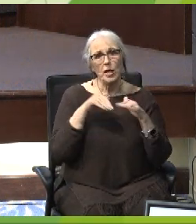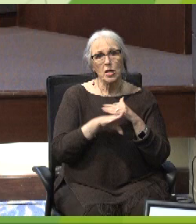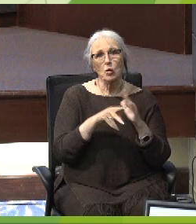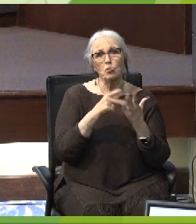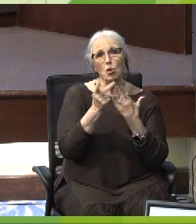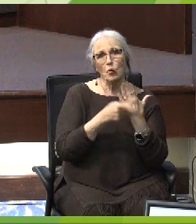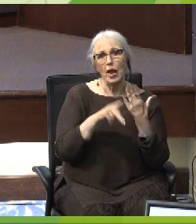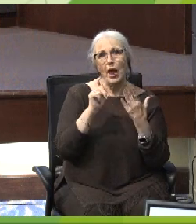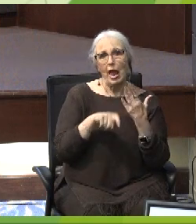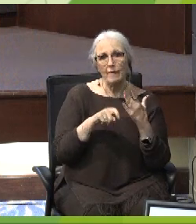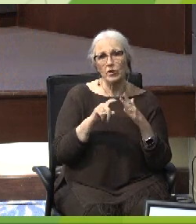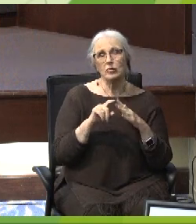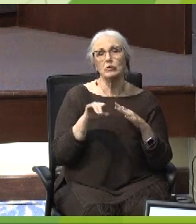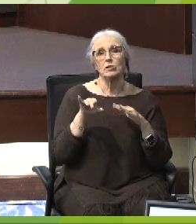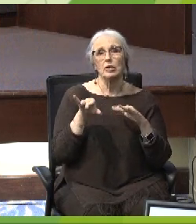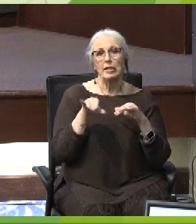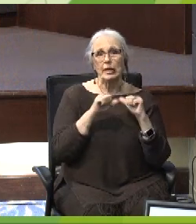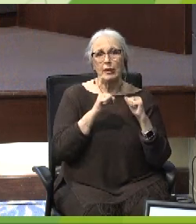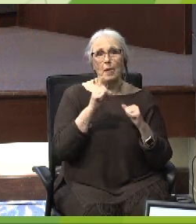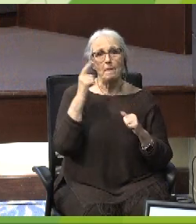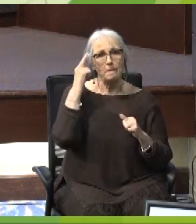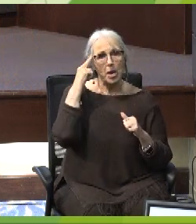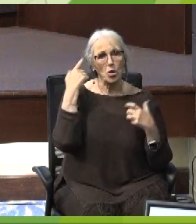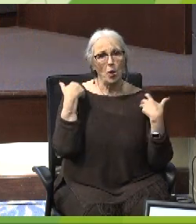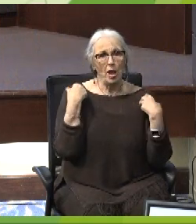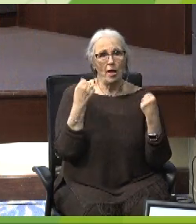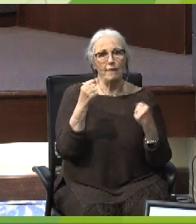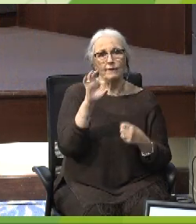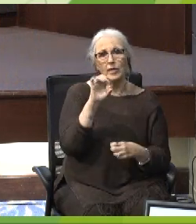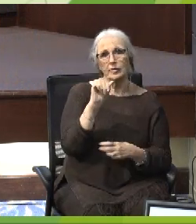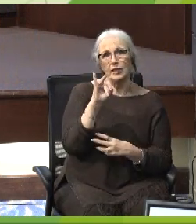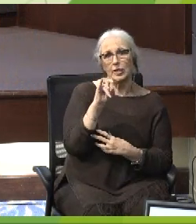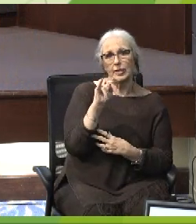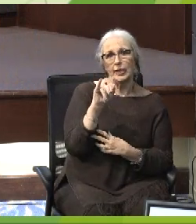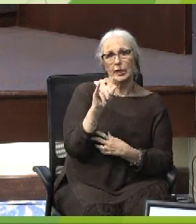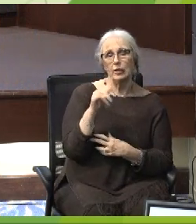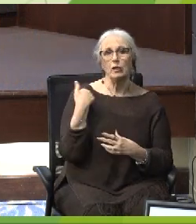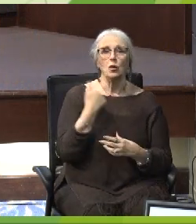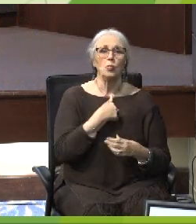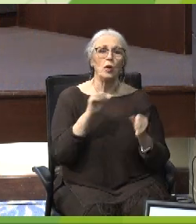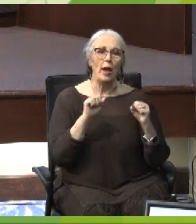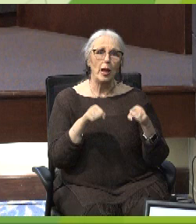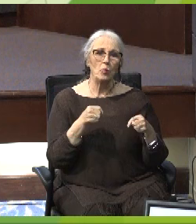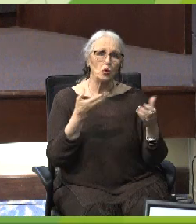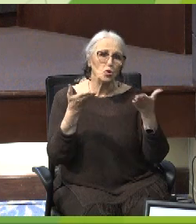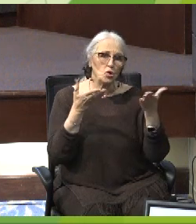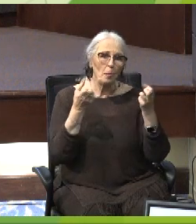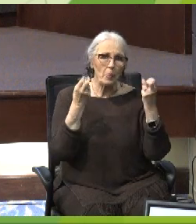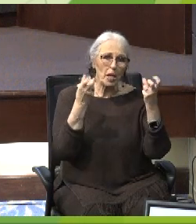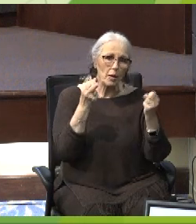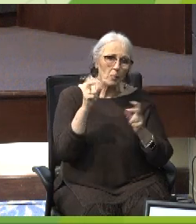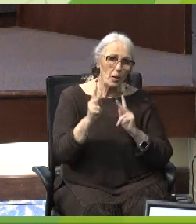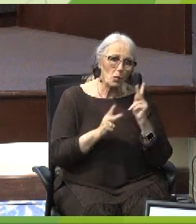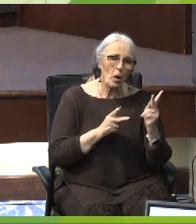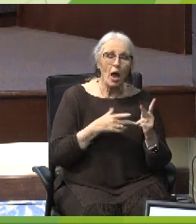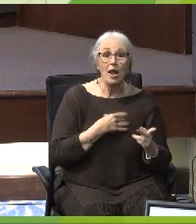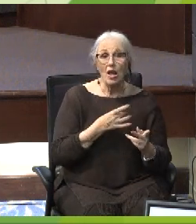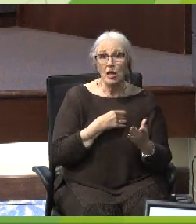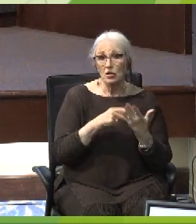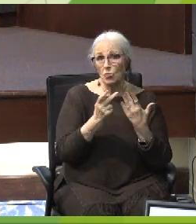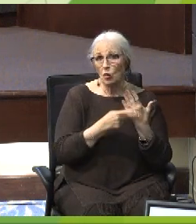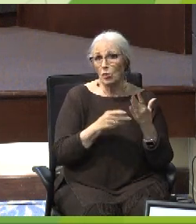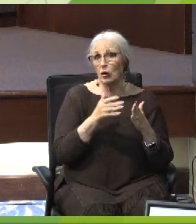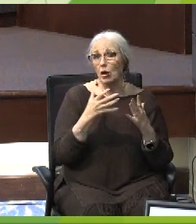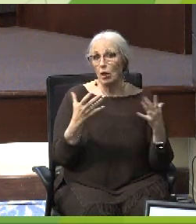to discharge from a state mental health facility. But we're able to serve a lot of people in this program. I really like this program a lot because